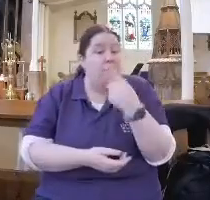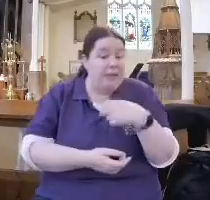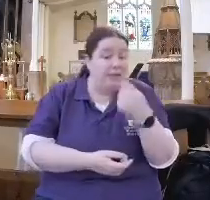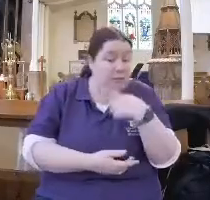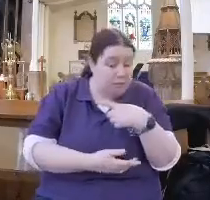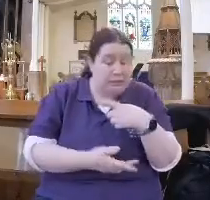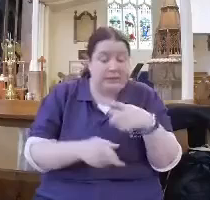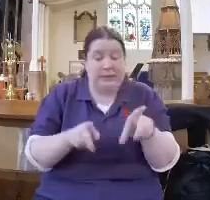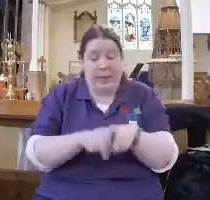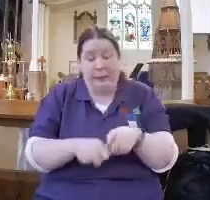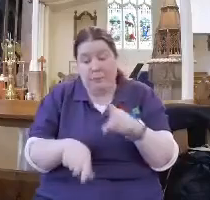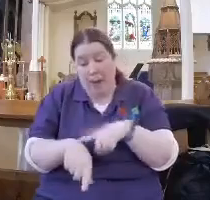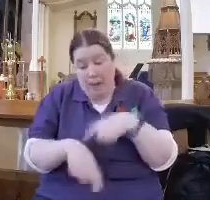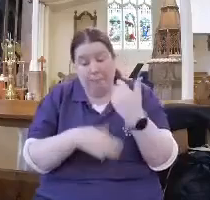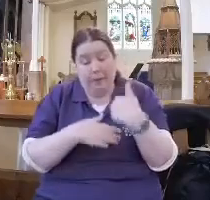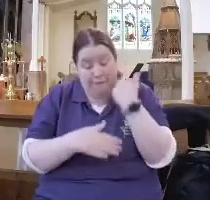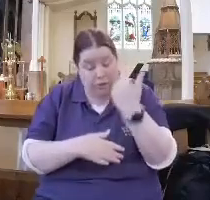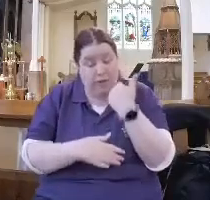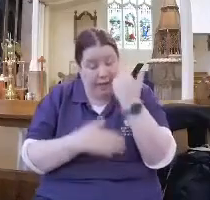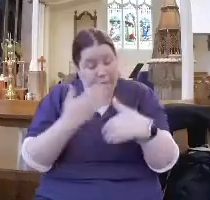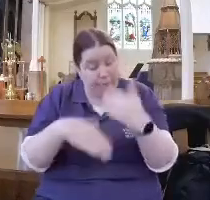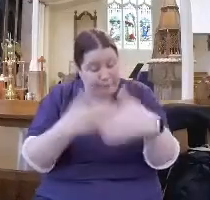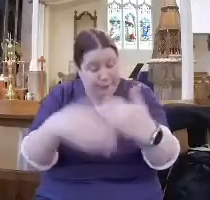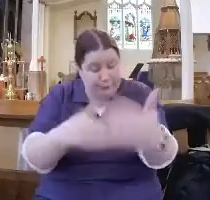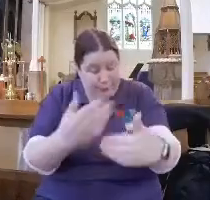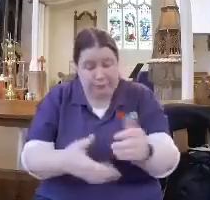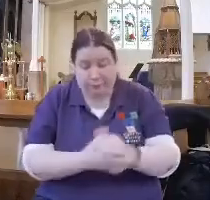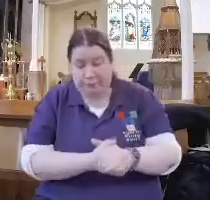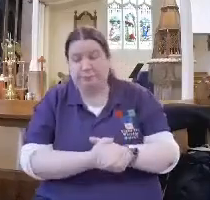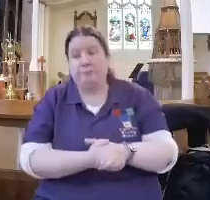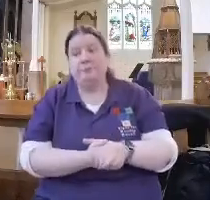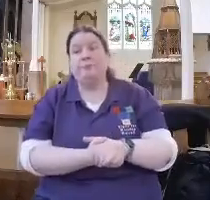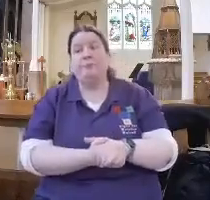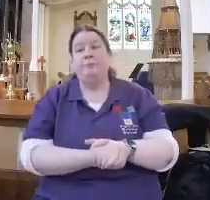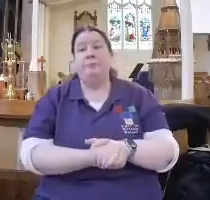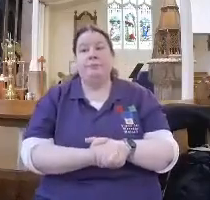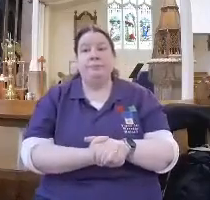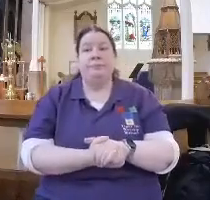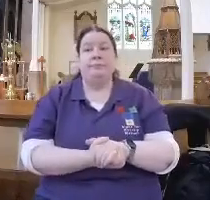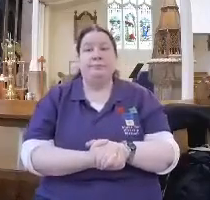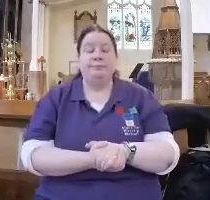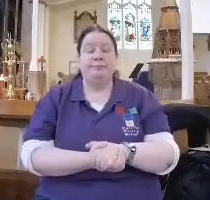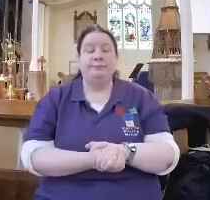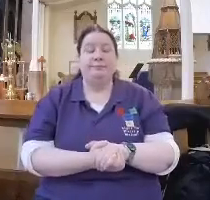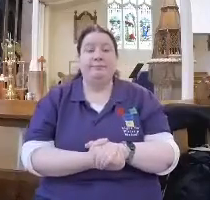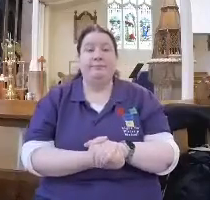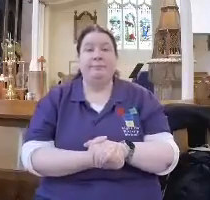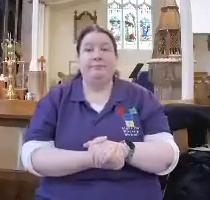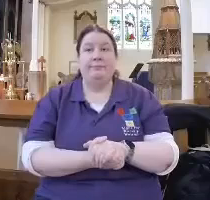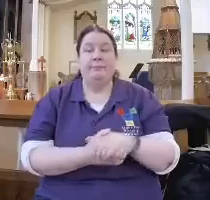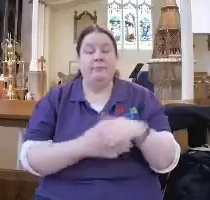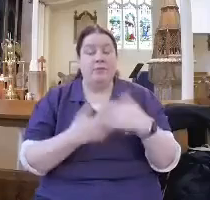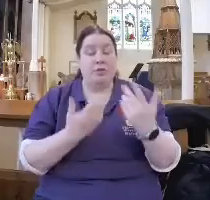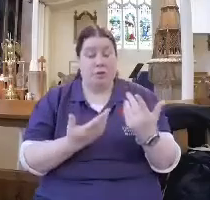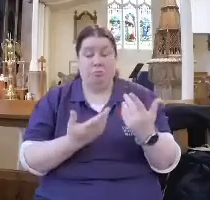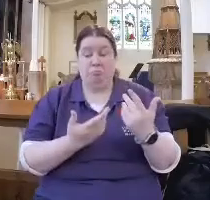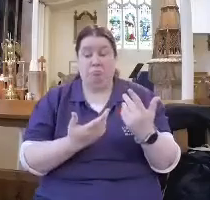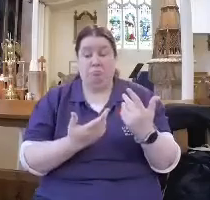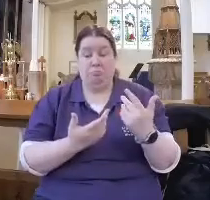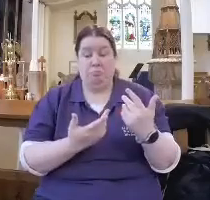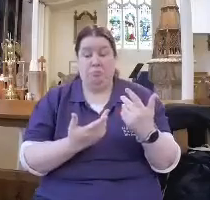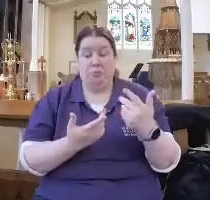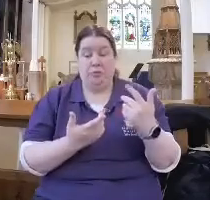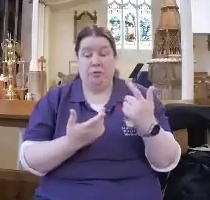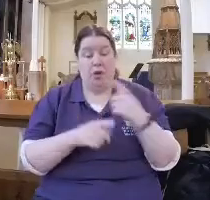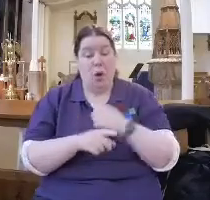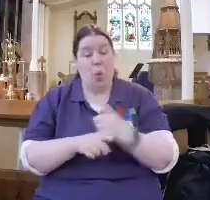it, we take at the same time. We have a rhythm to our daily life. And we have a rhythm too to our